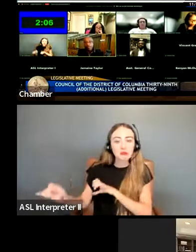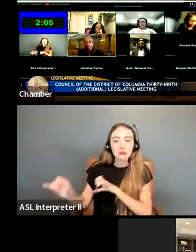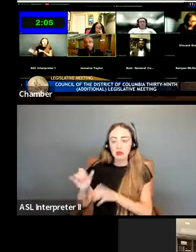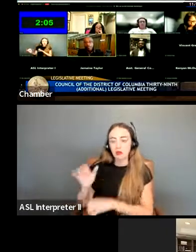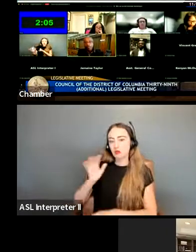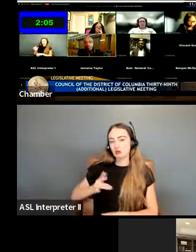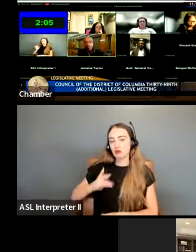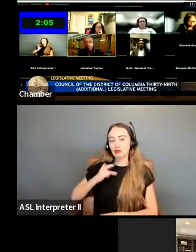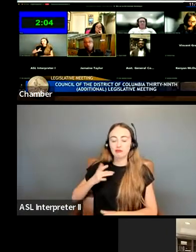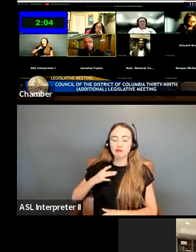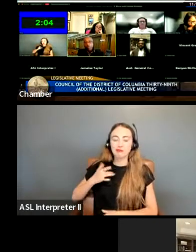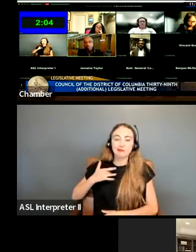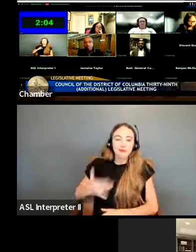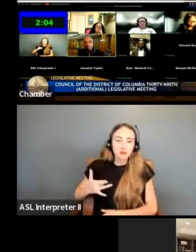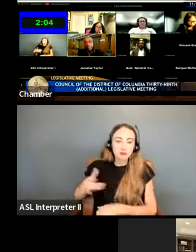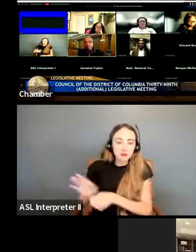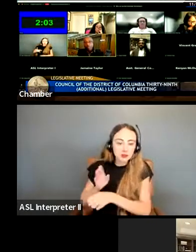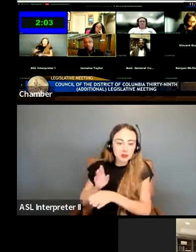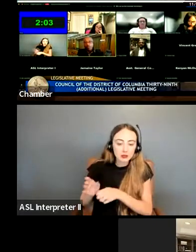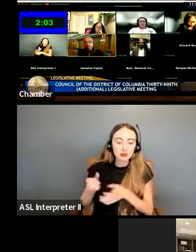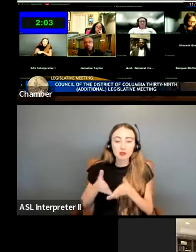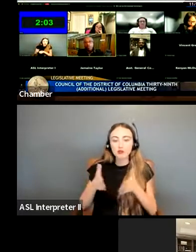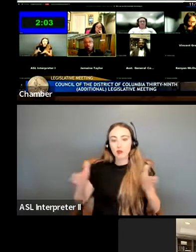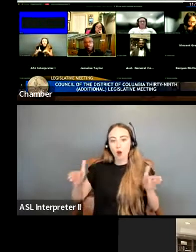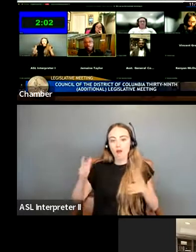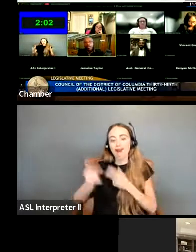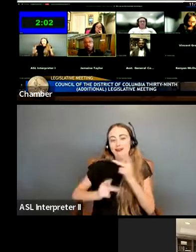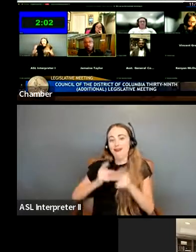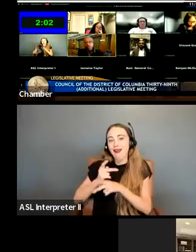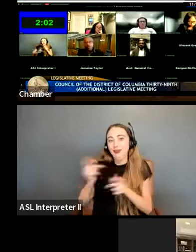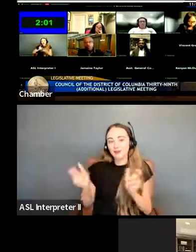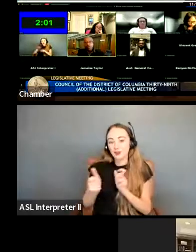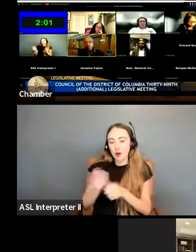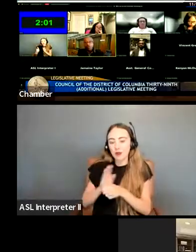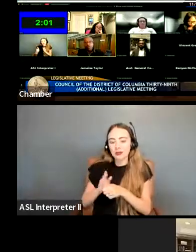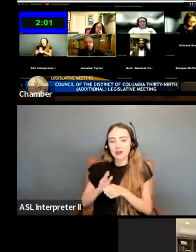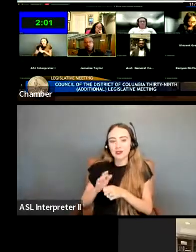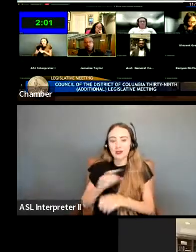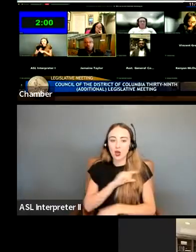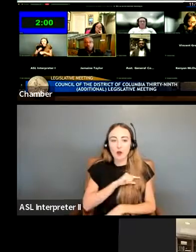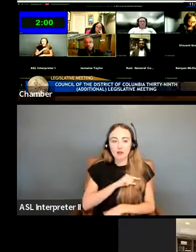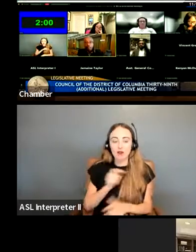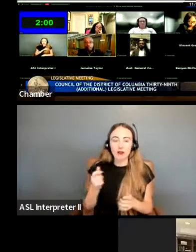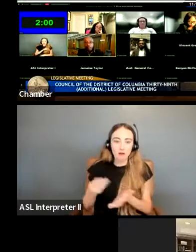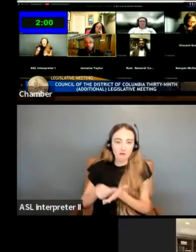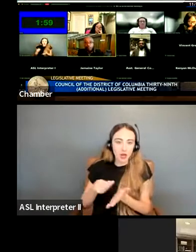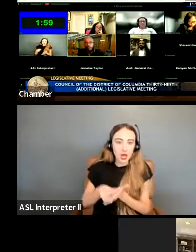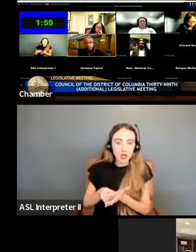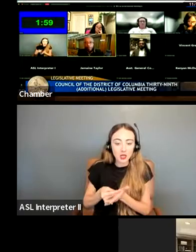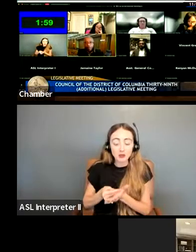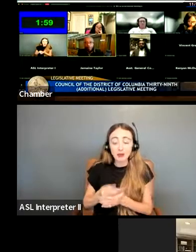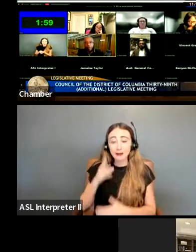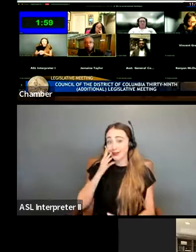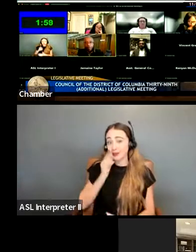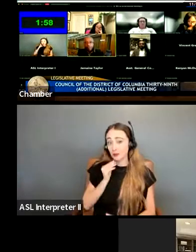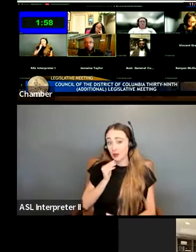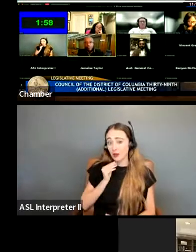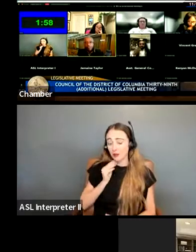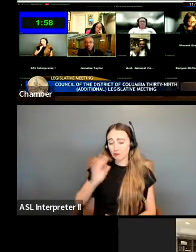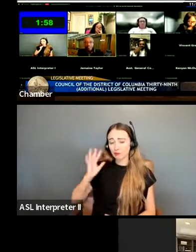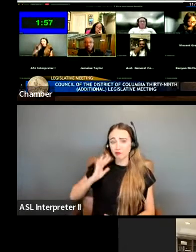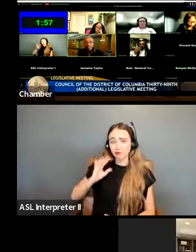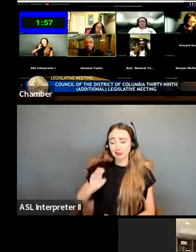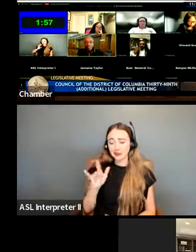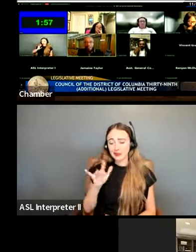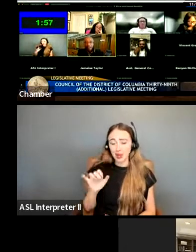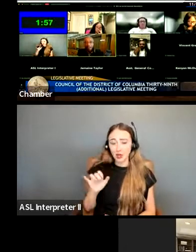establishments to broaden the type of small businesses that would be eligible to receive funding. Experience from prior grant cycles indicates